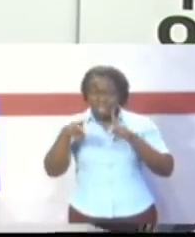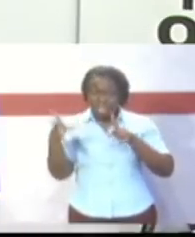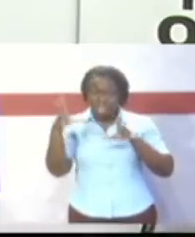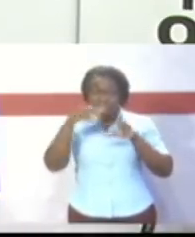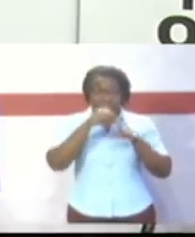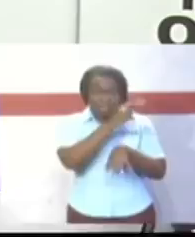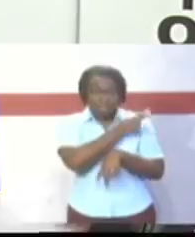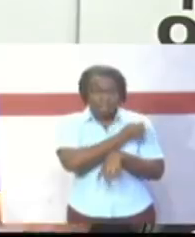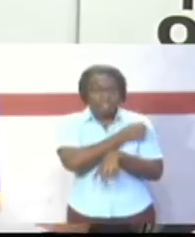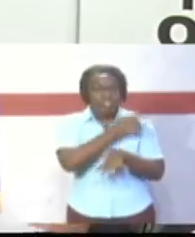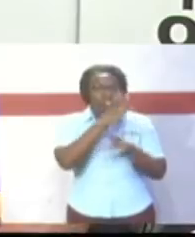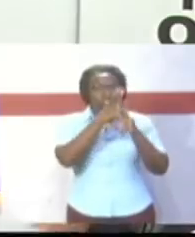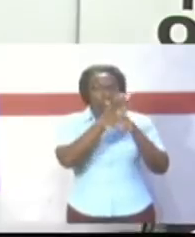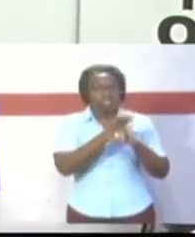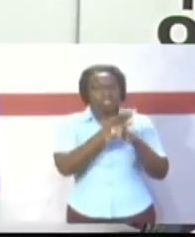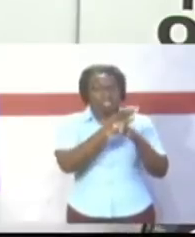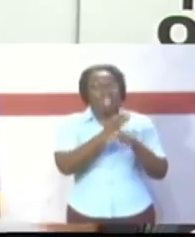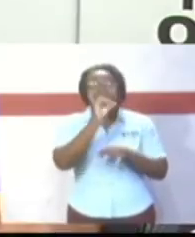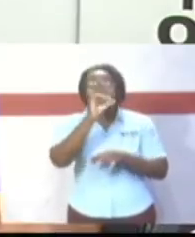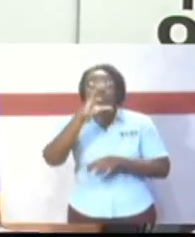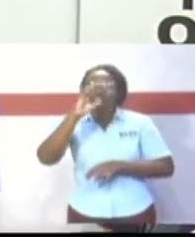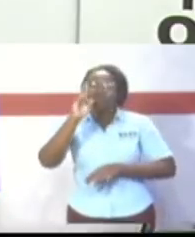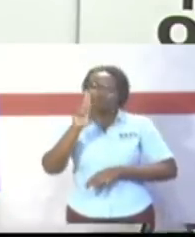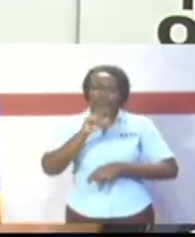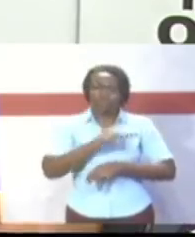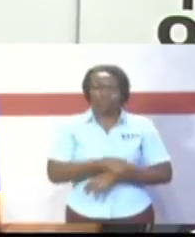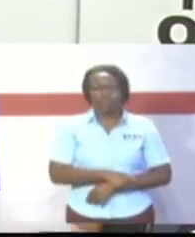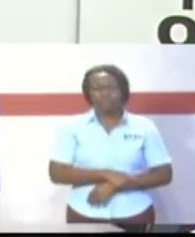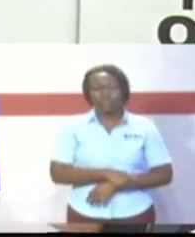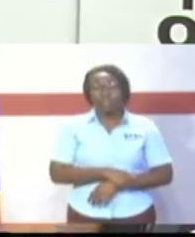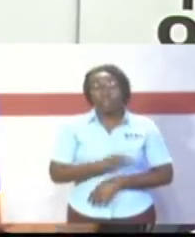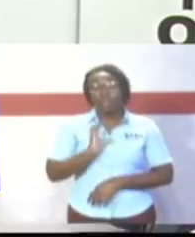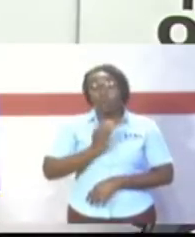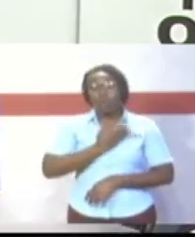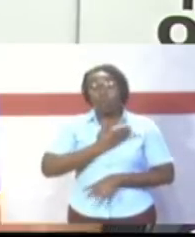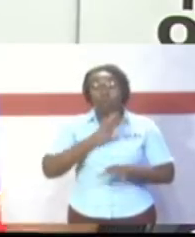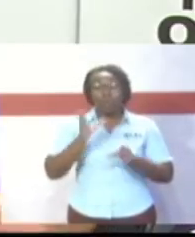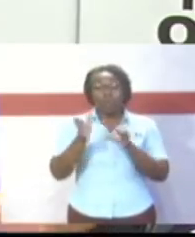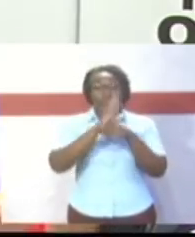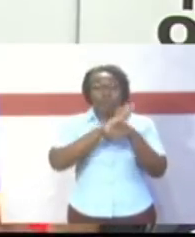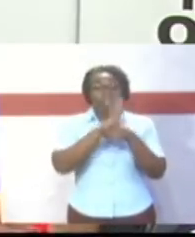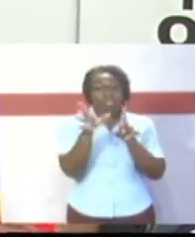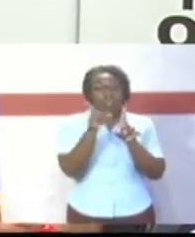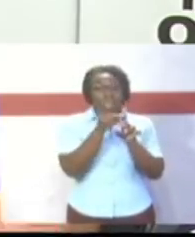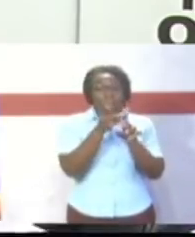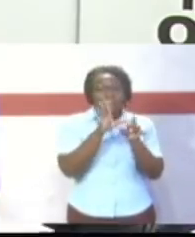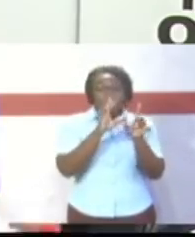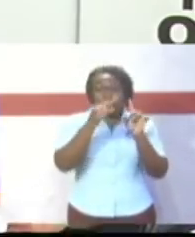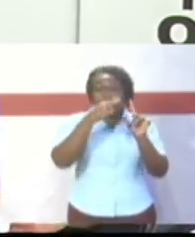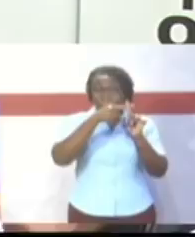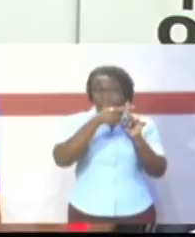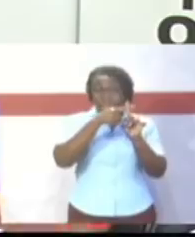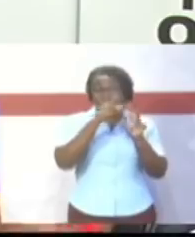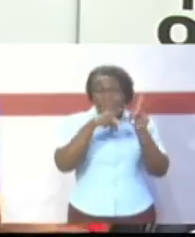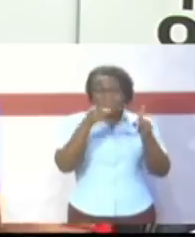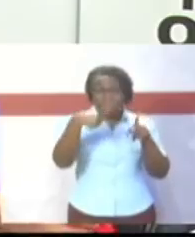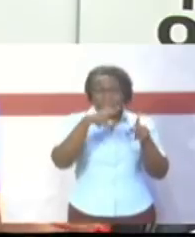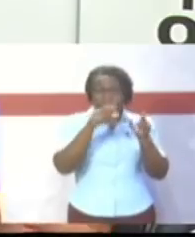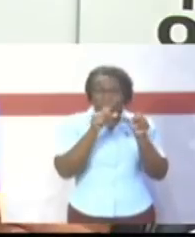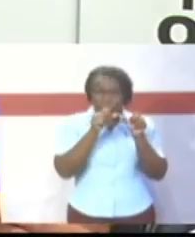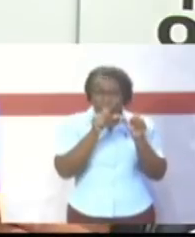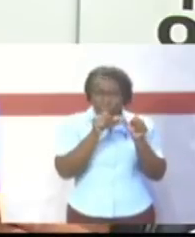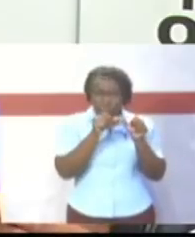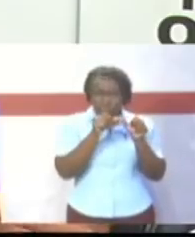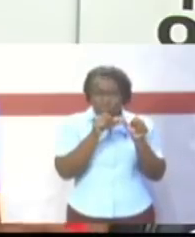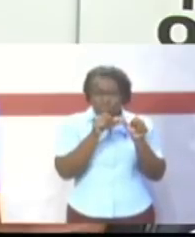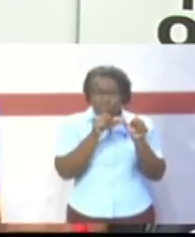do receive it by our in-house ICU teams. Our COVID positive patients continue to access the JMRTT